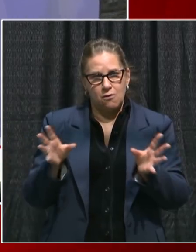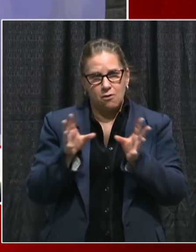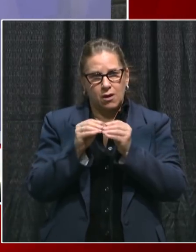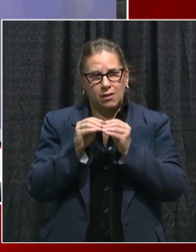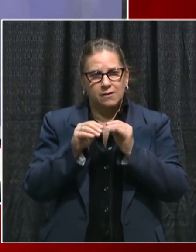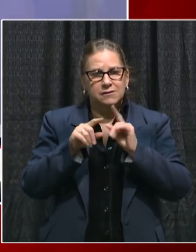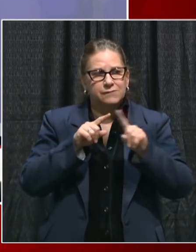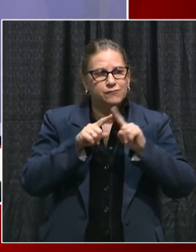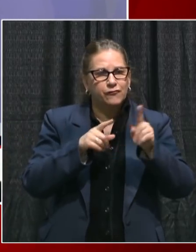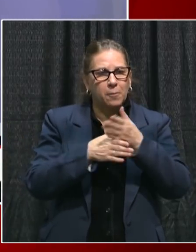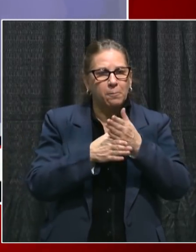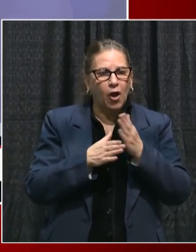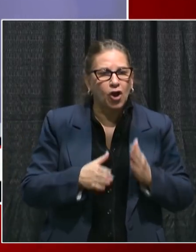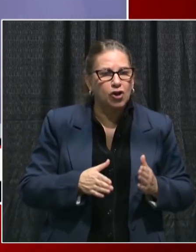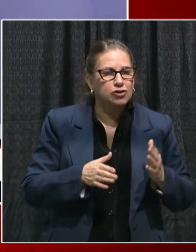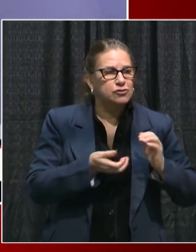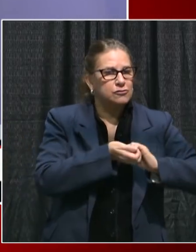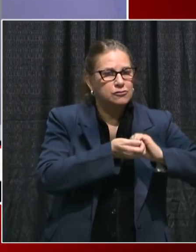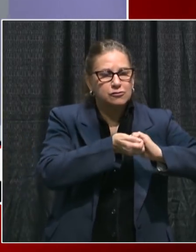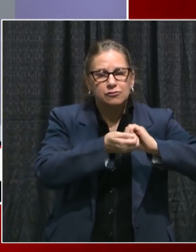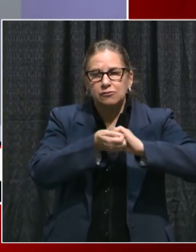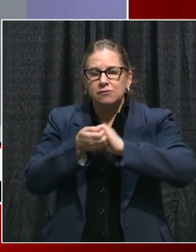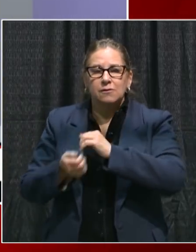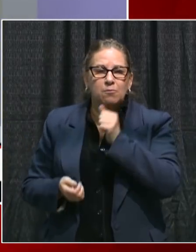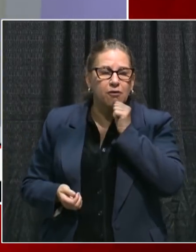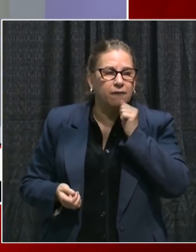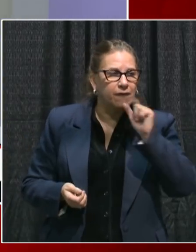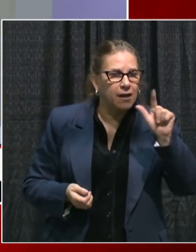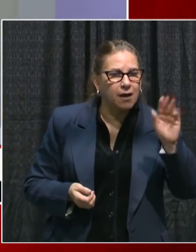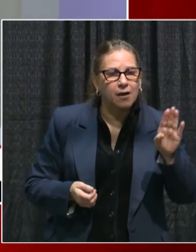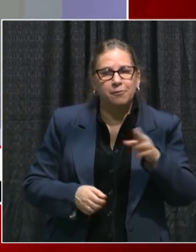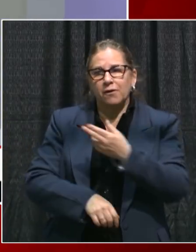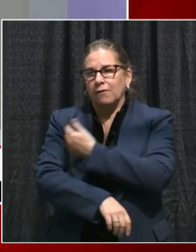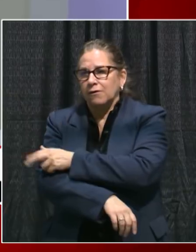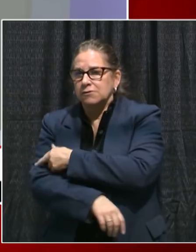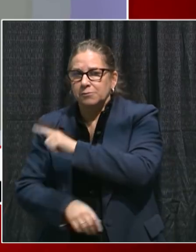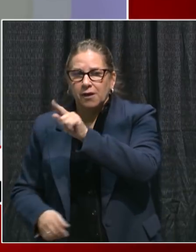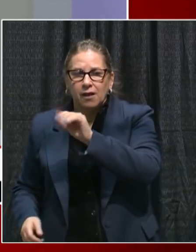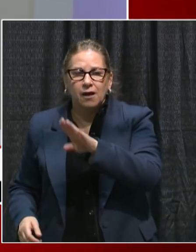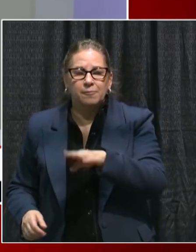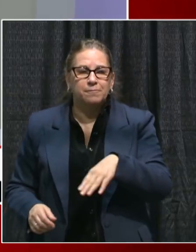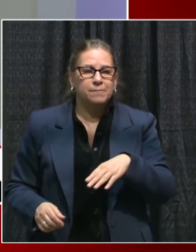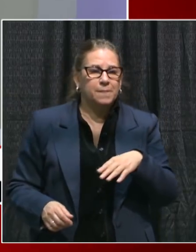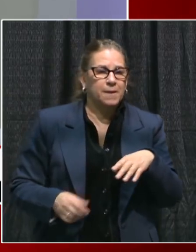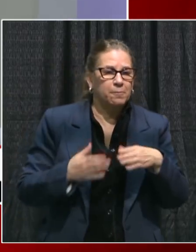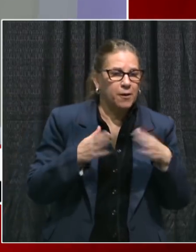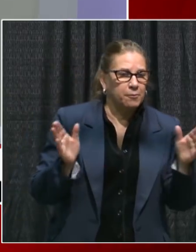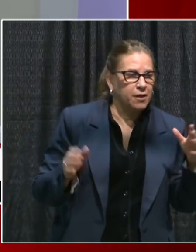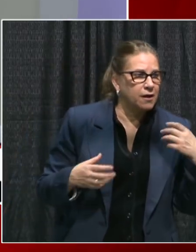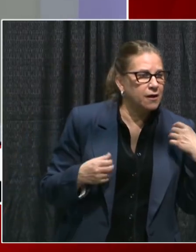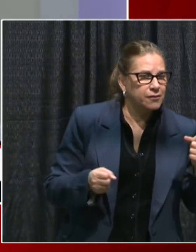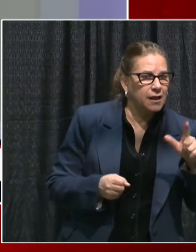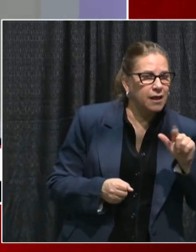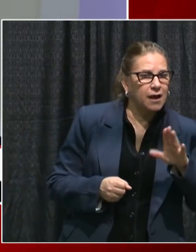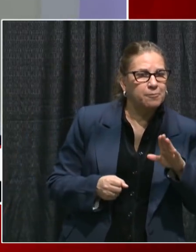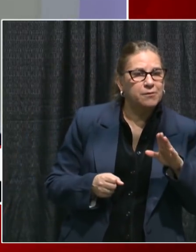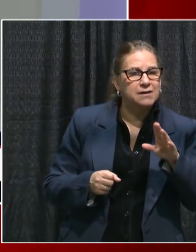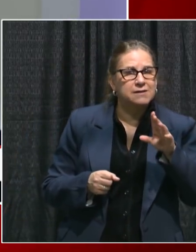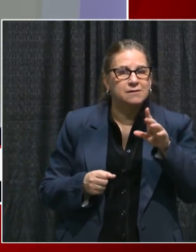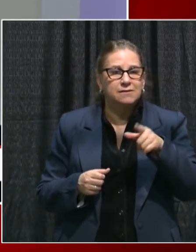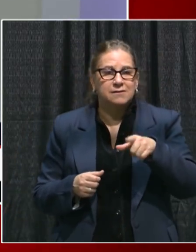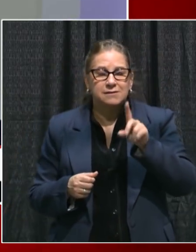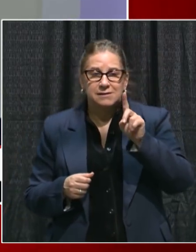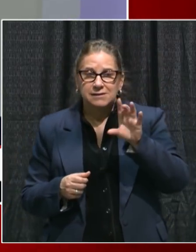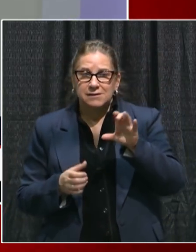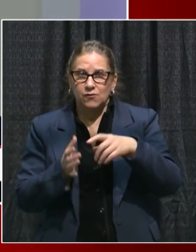private laboratories. Those could be hospitals. Remember, DC Health requires that if you do a test, positive or negative, you are to report that to